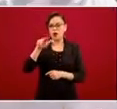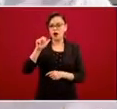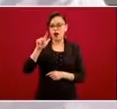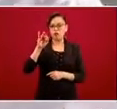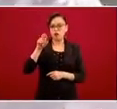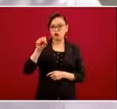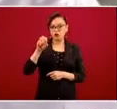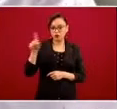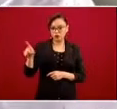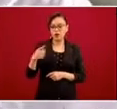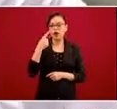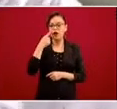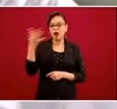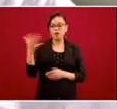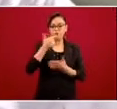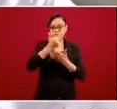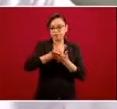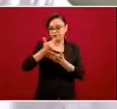Morelia